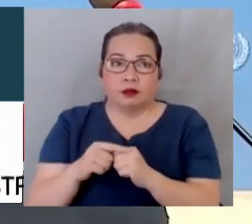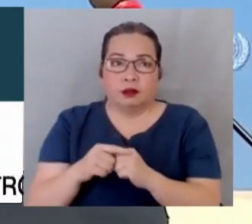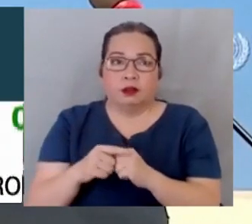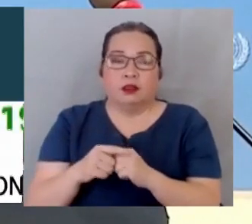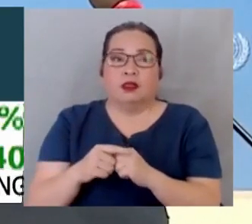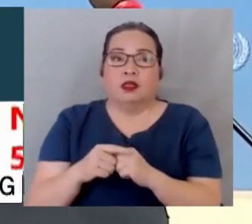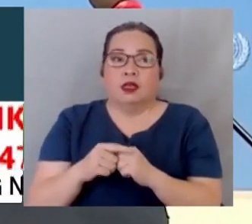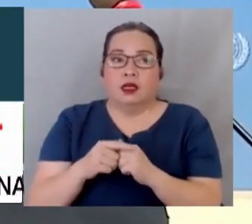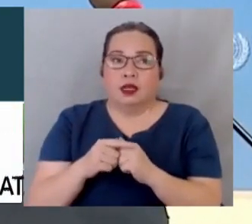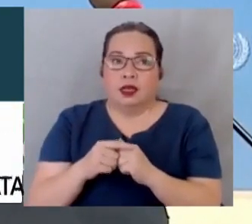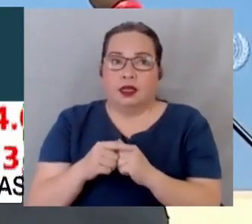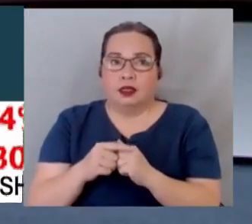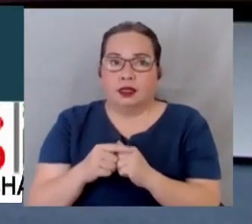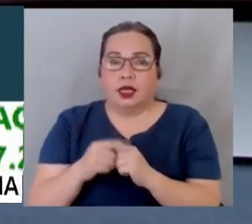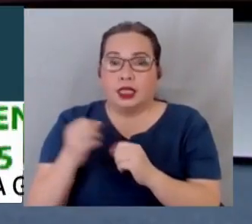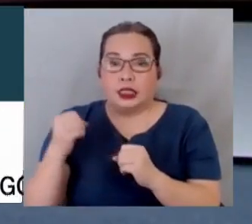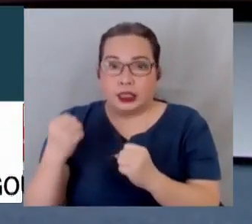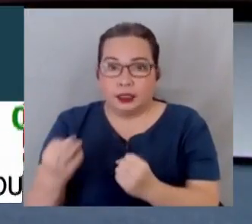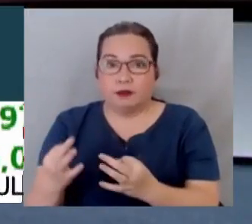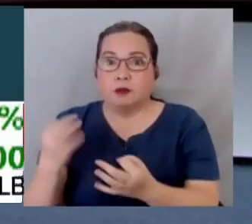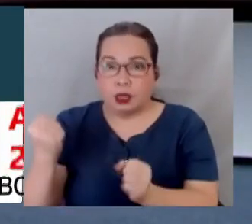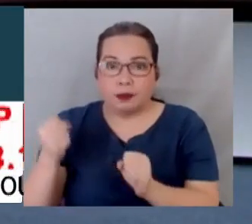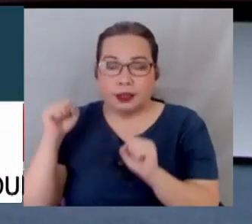drive down transmission.